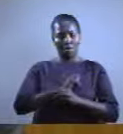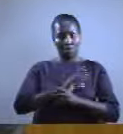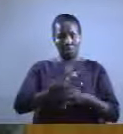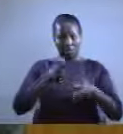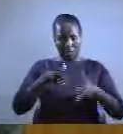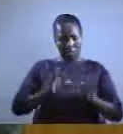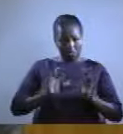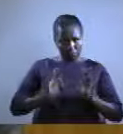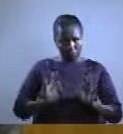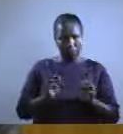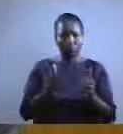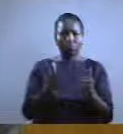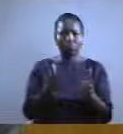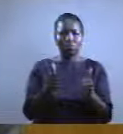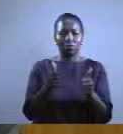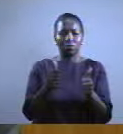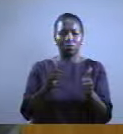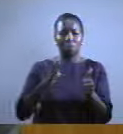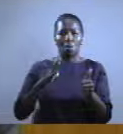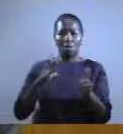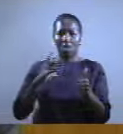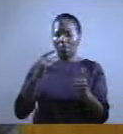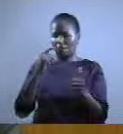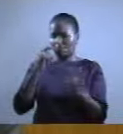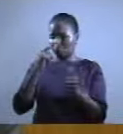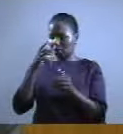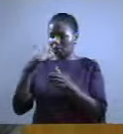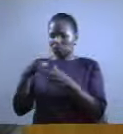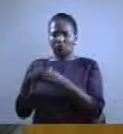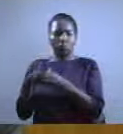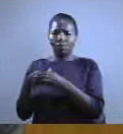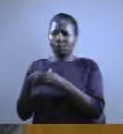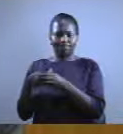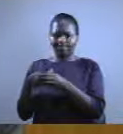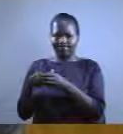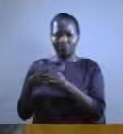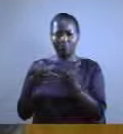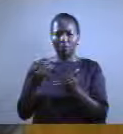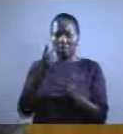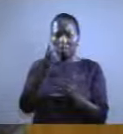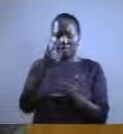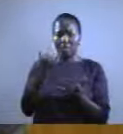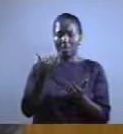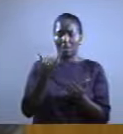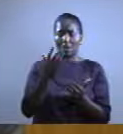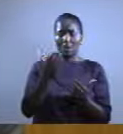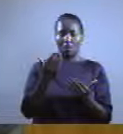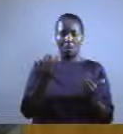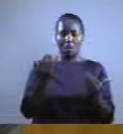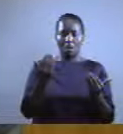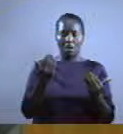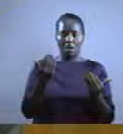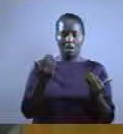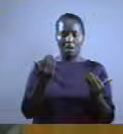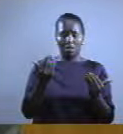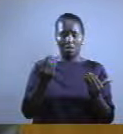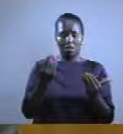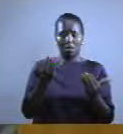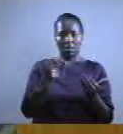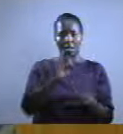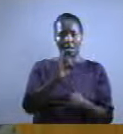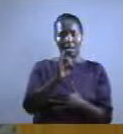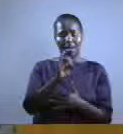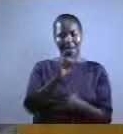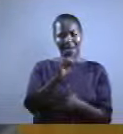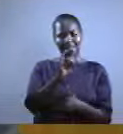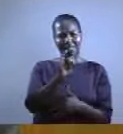burden of the tax-paying middle class. We are, however, of the view that it must not be limited only to employees within special economic zones,